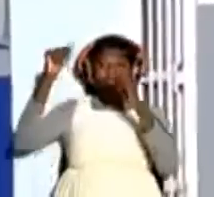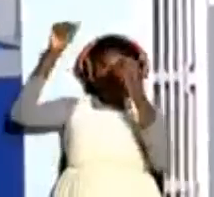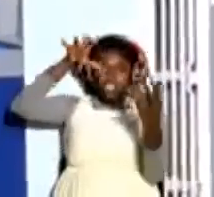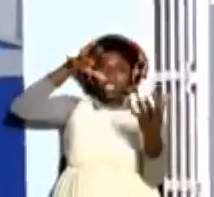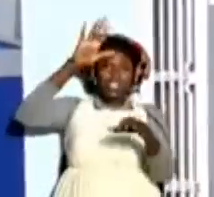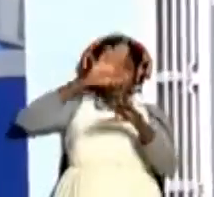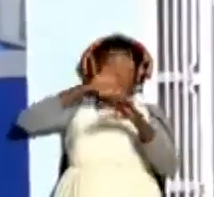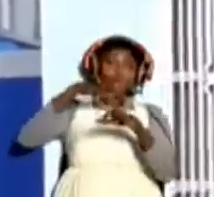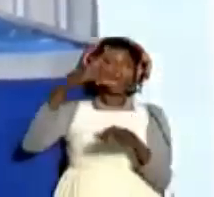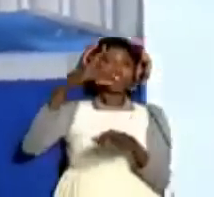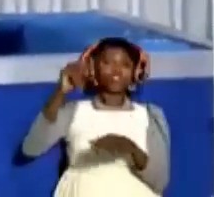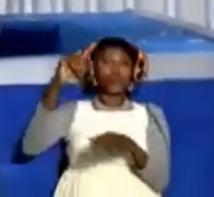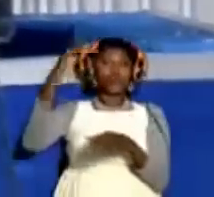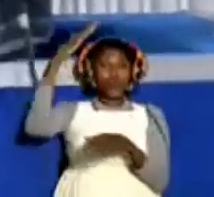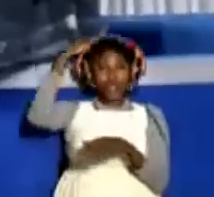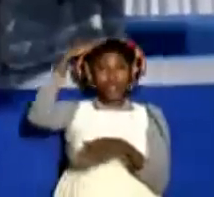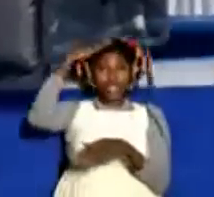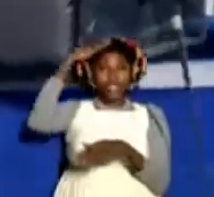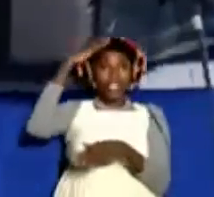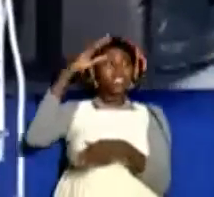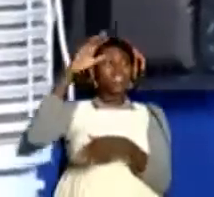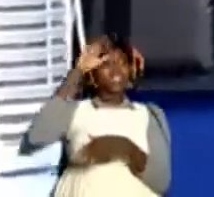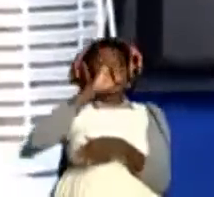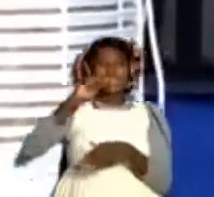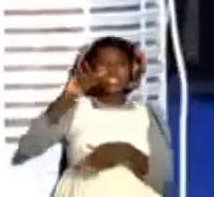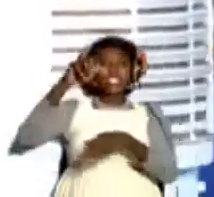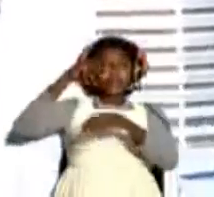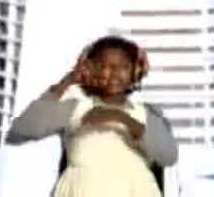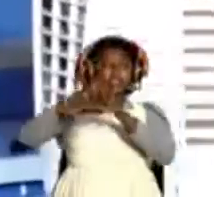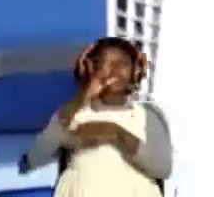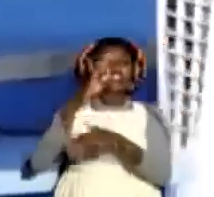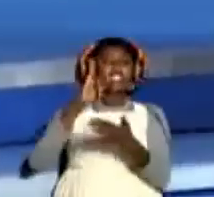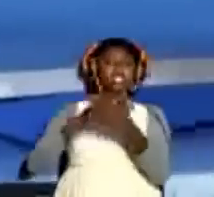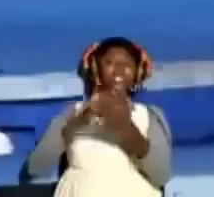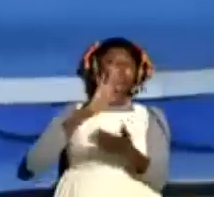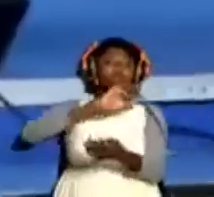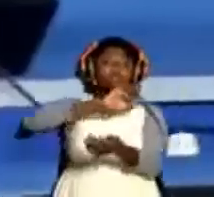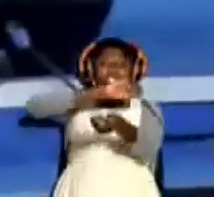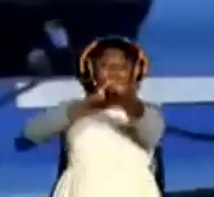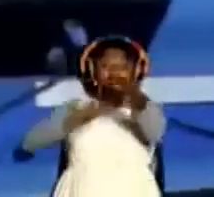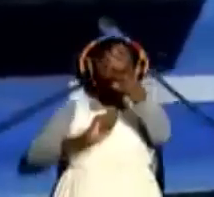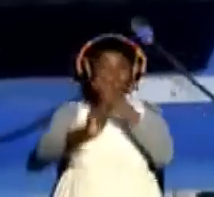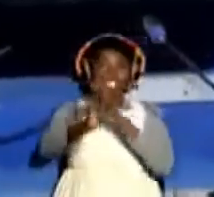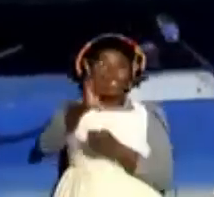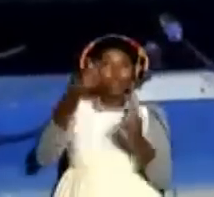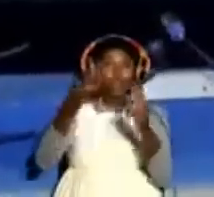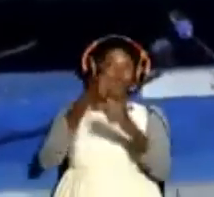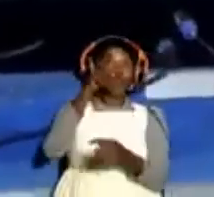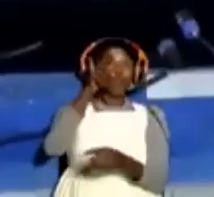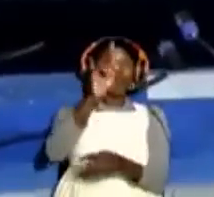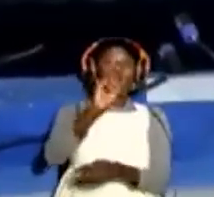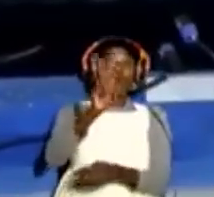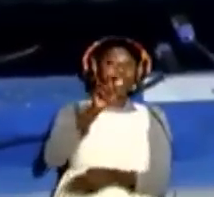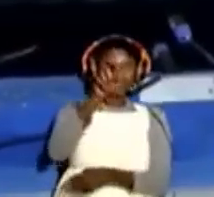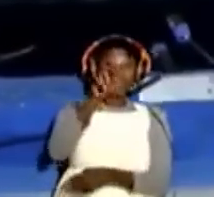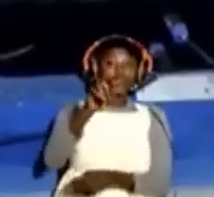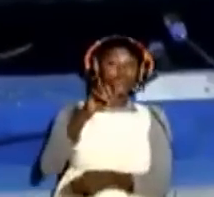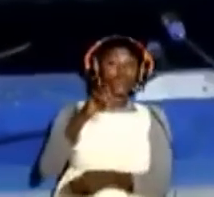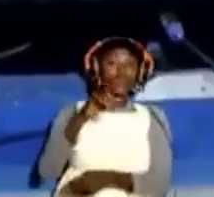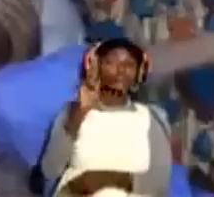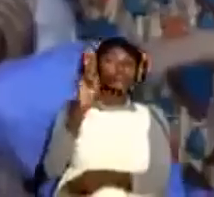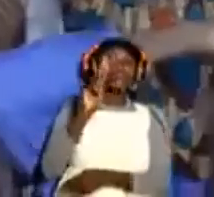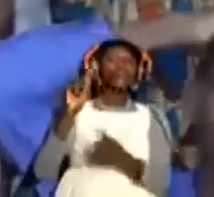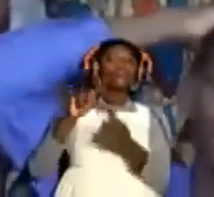standing, a ministration that will transport you from where you used to be unto the next